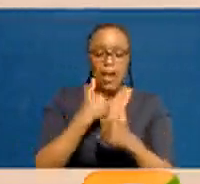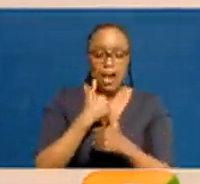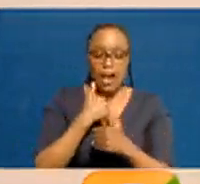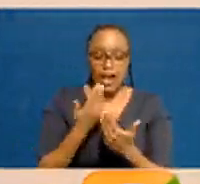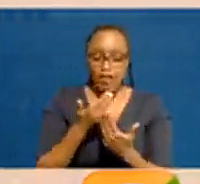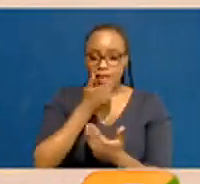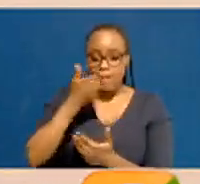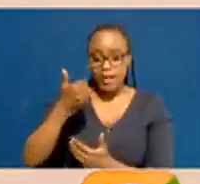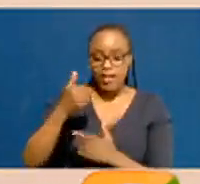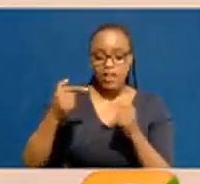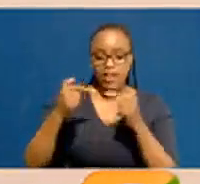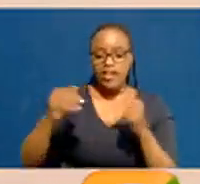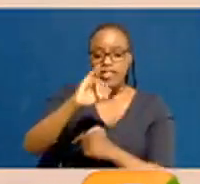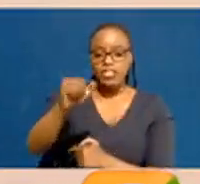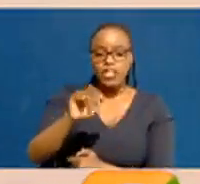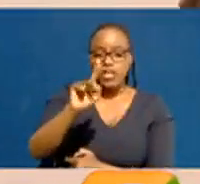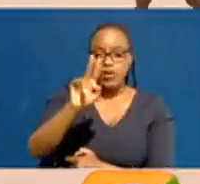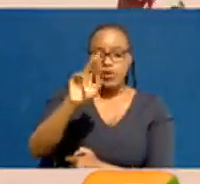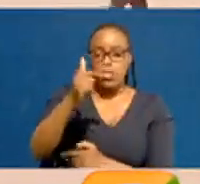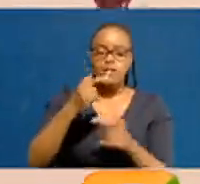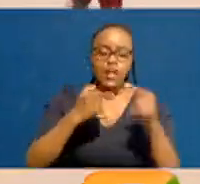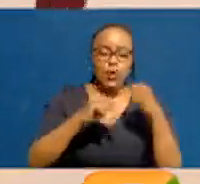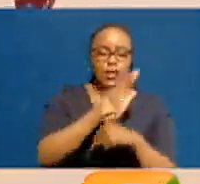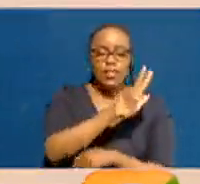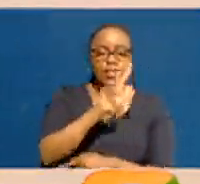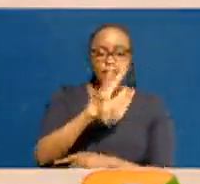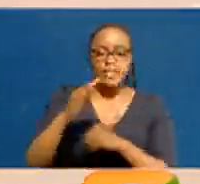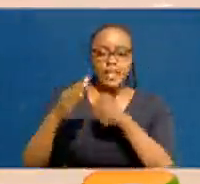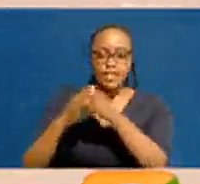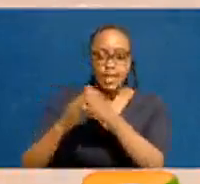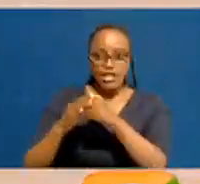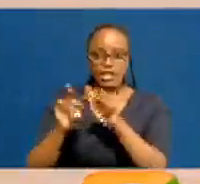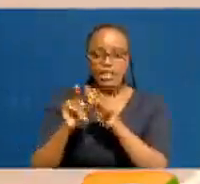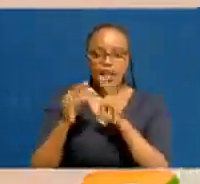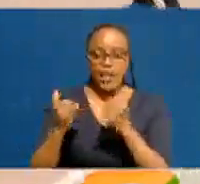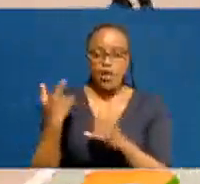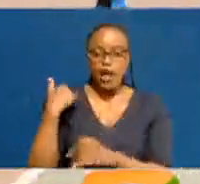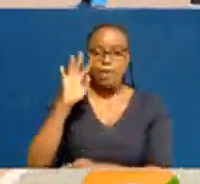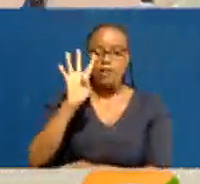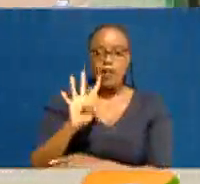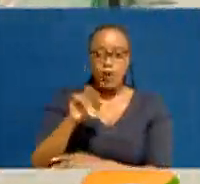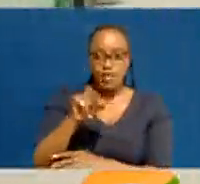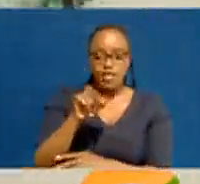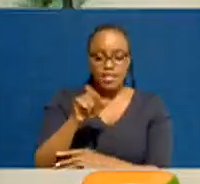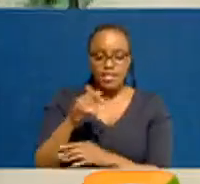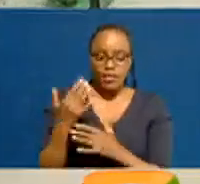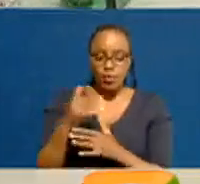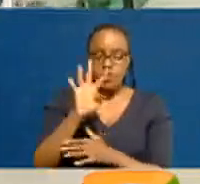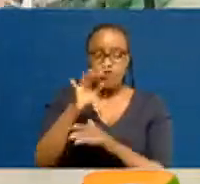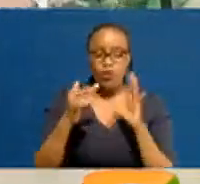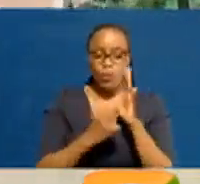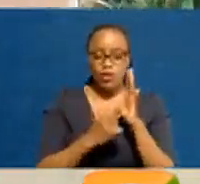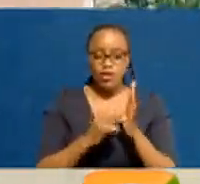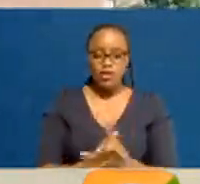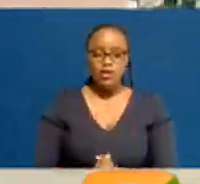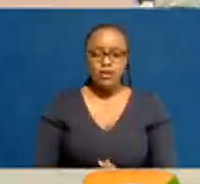better side against Jomo Kenyatta University, winning 33-9. Navigators are now fourth in the log with 4 points.